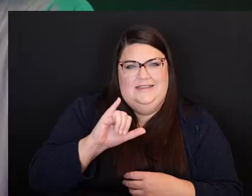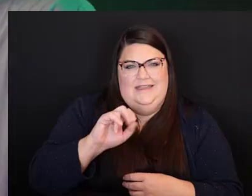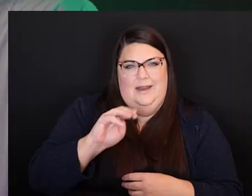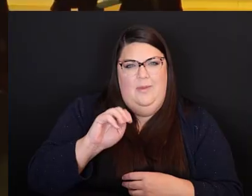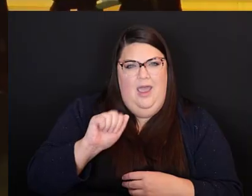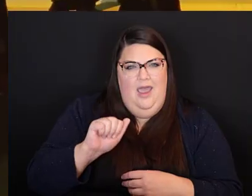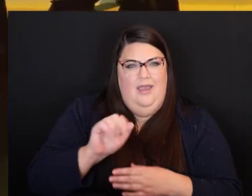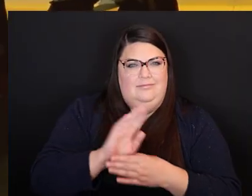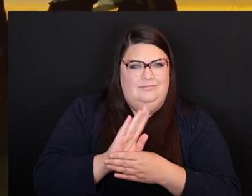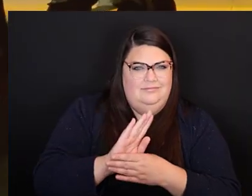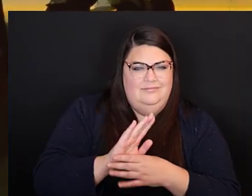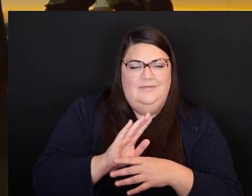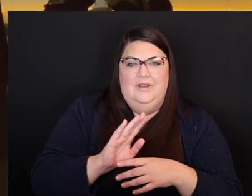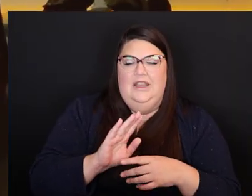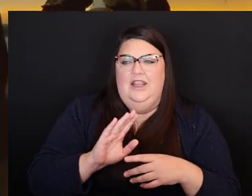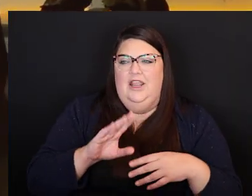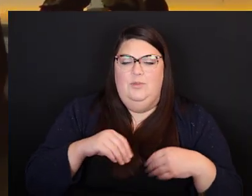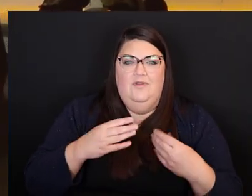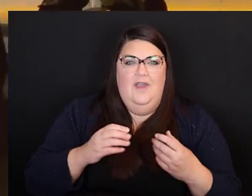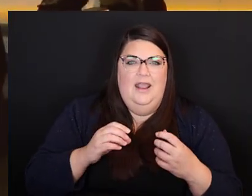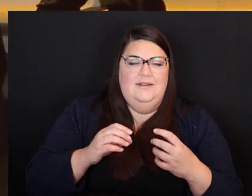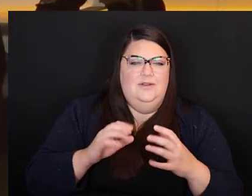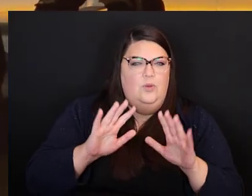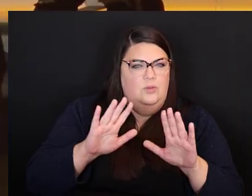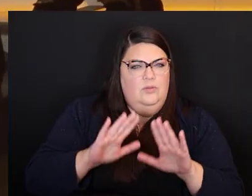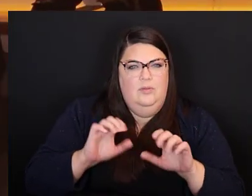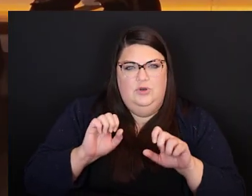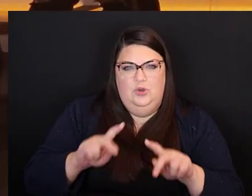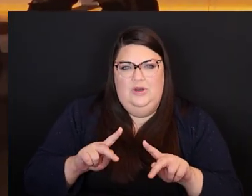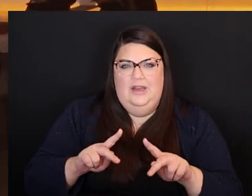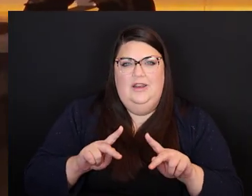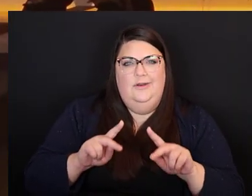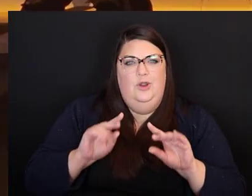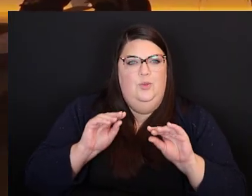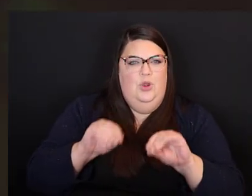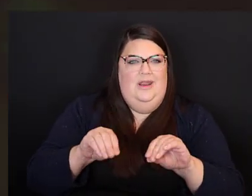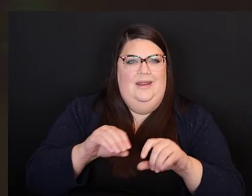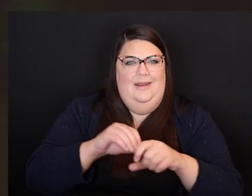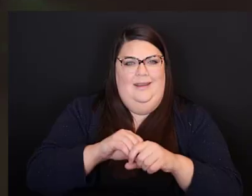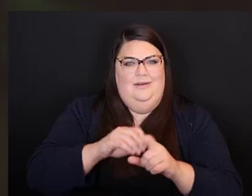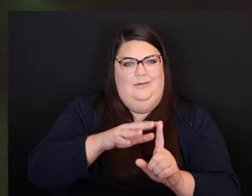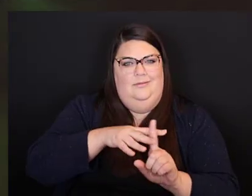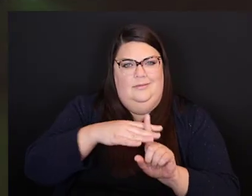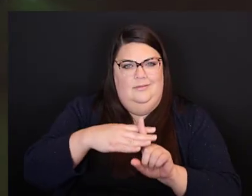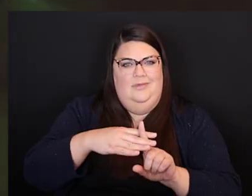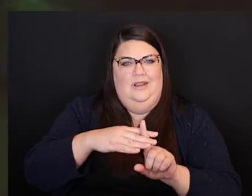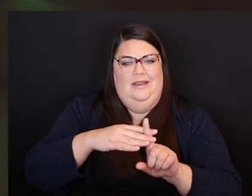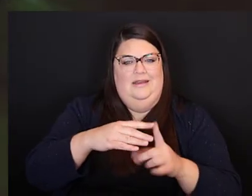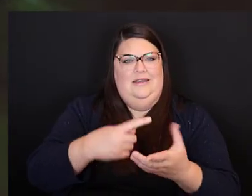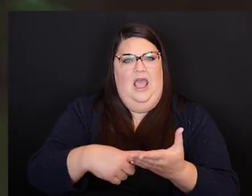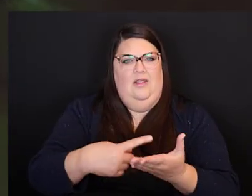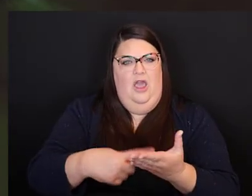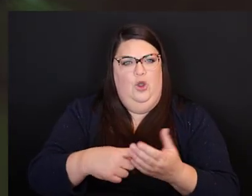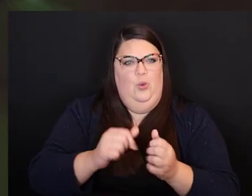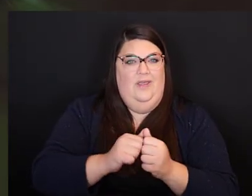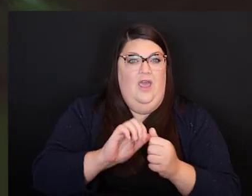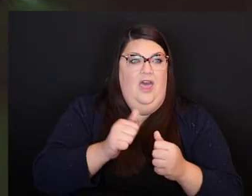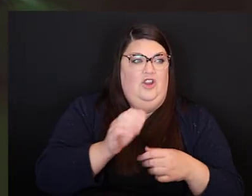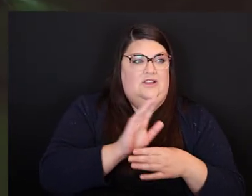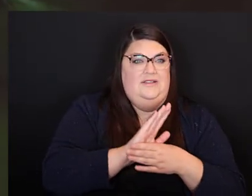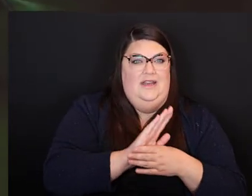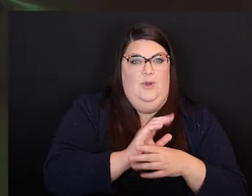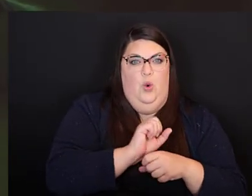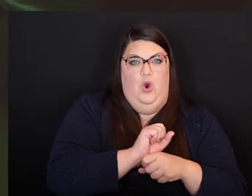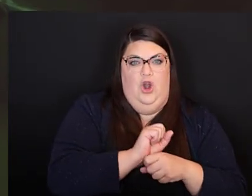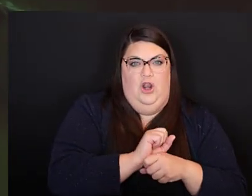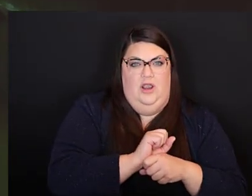cinema provides a rich opportunity to put this into dialogue with other cinematic work happening here. So